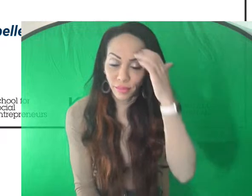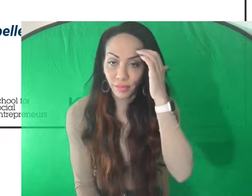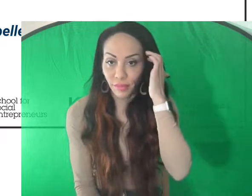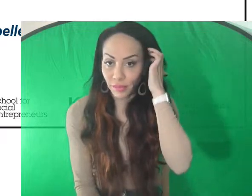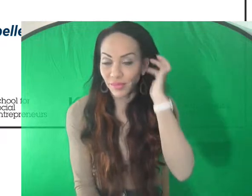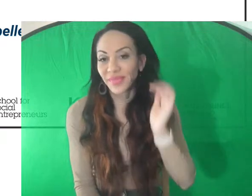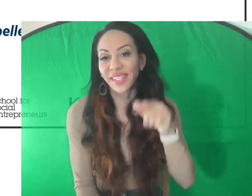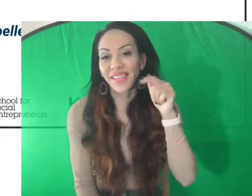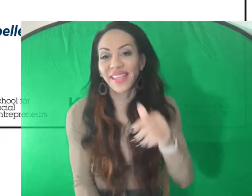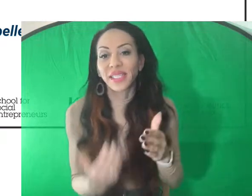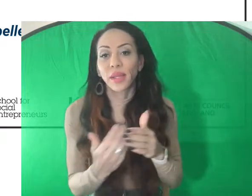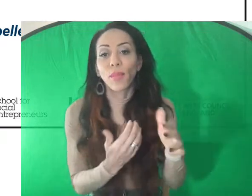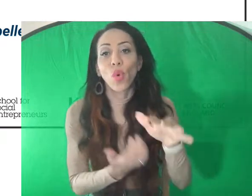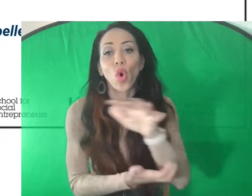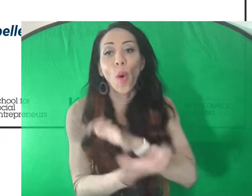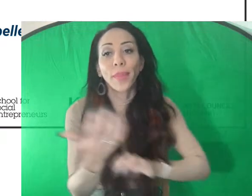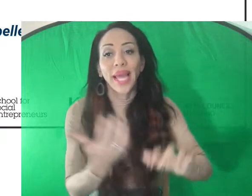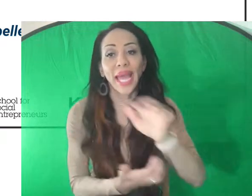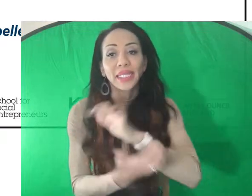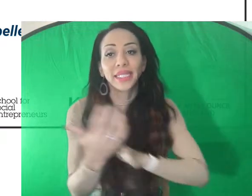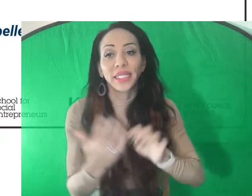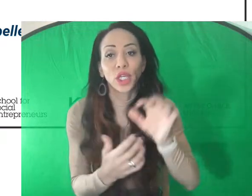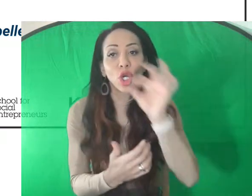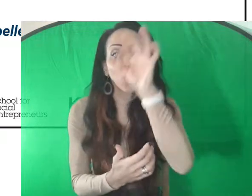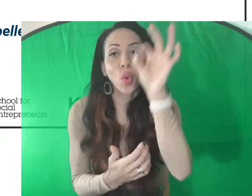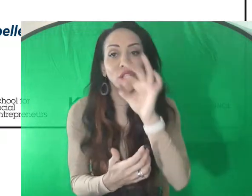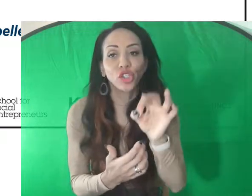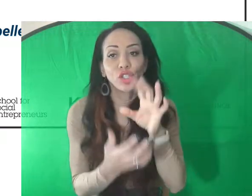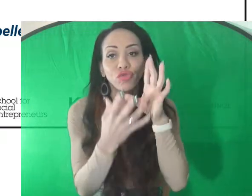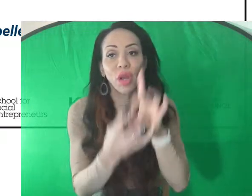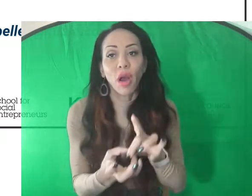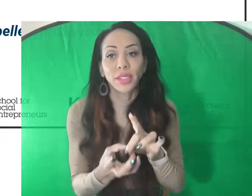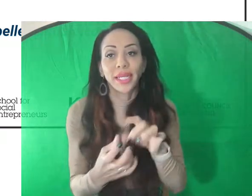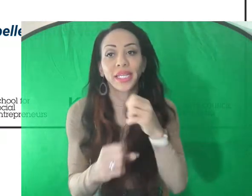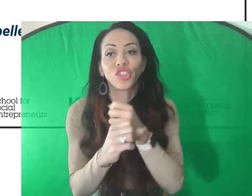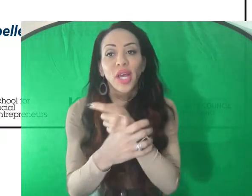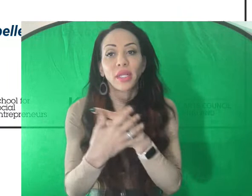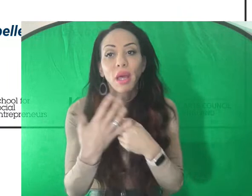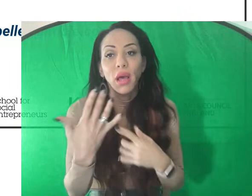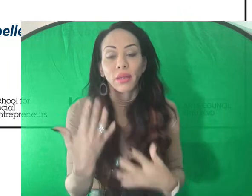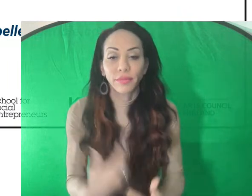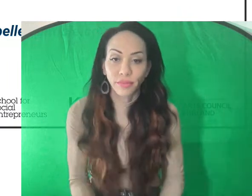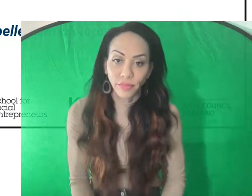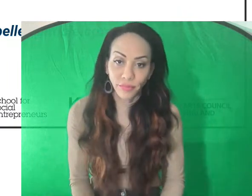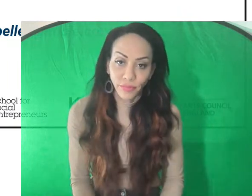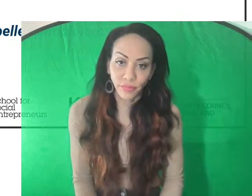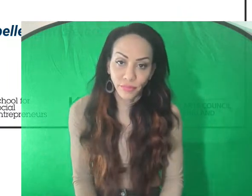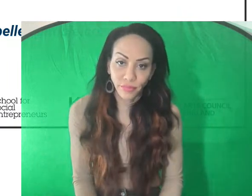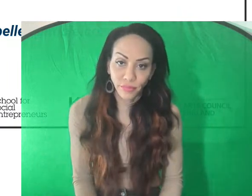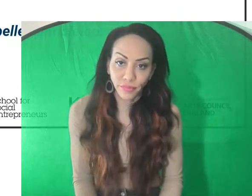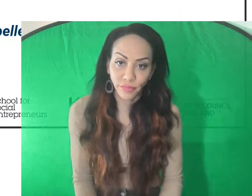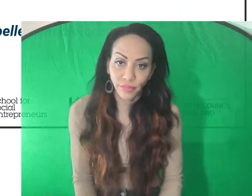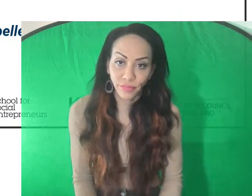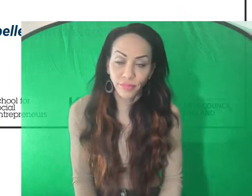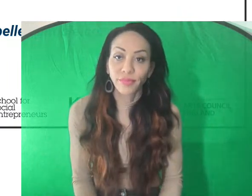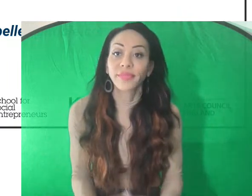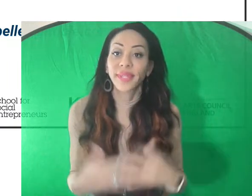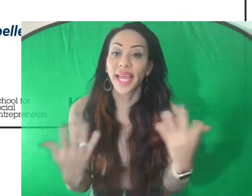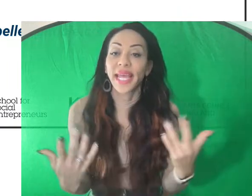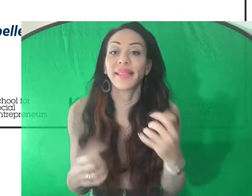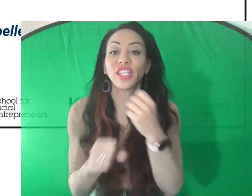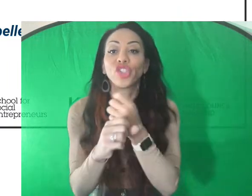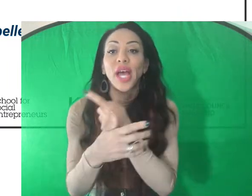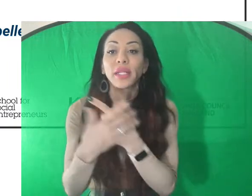question about gender in it. So in the gender critical movement, there's